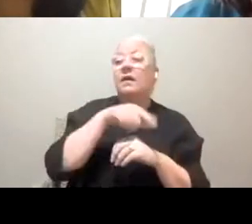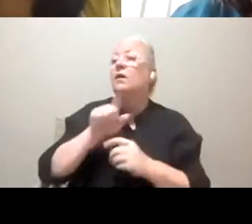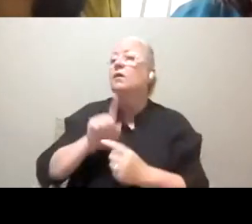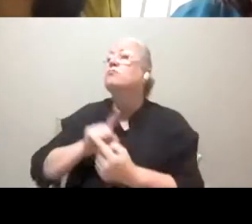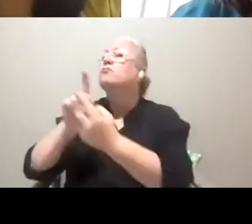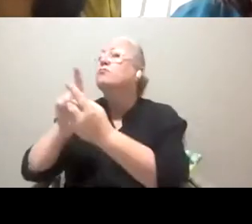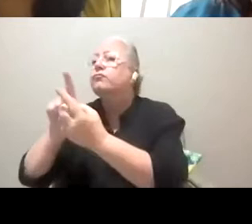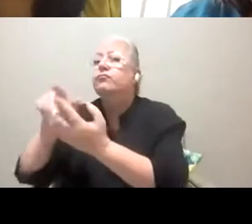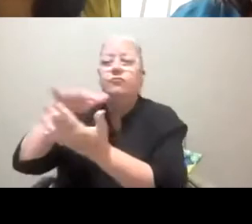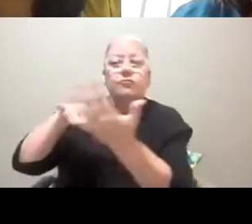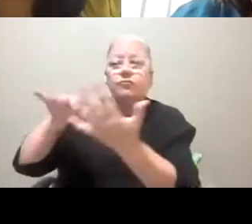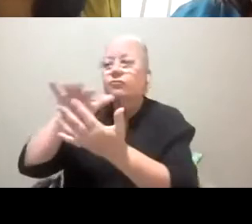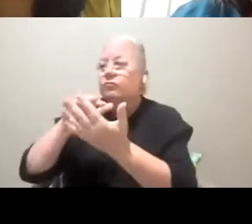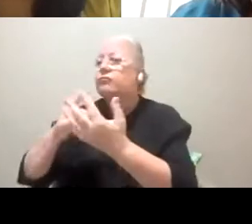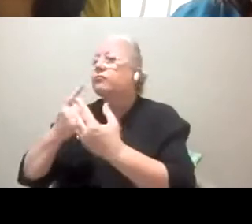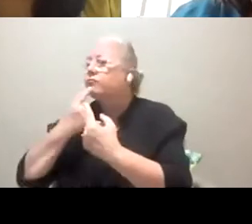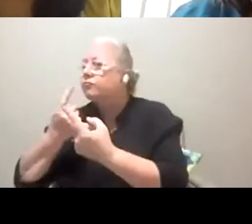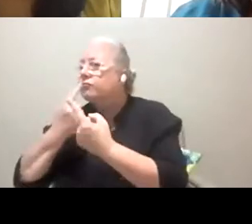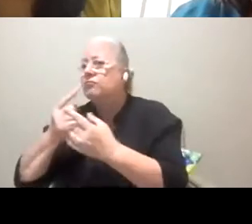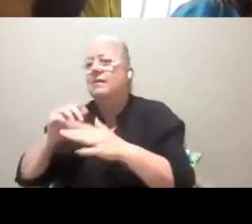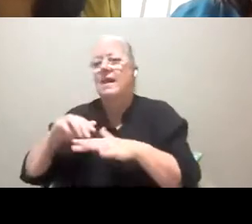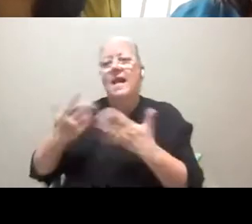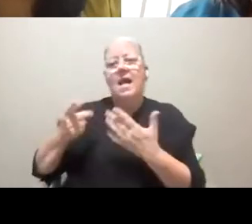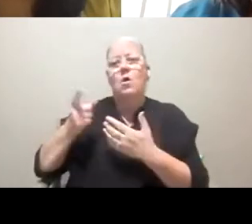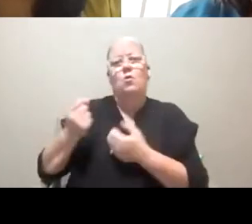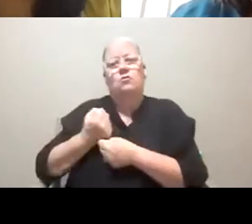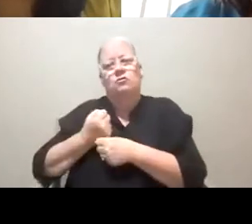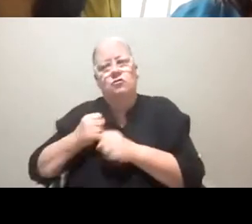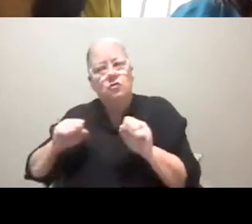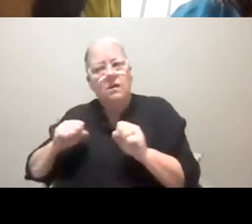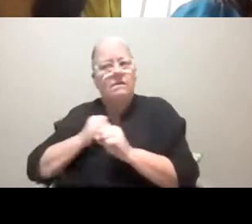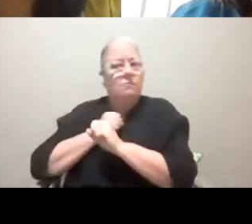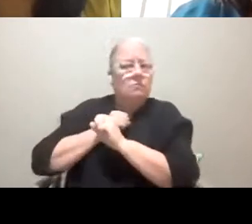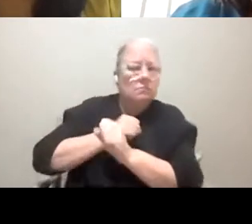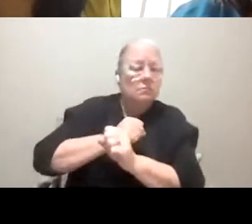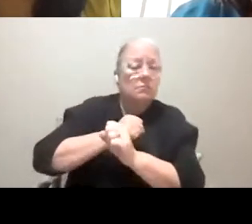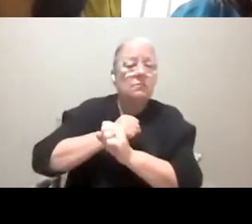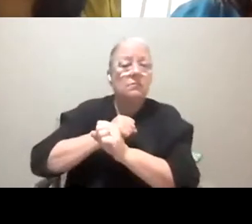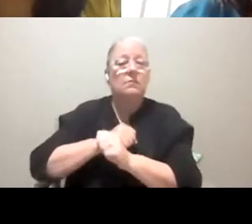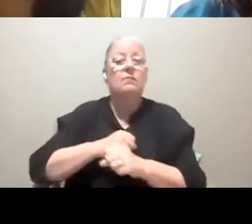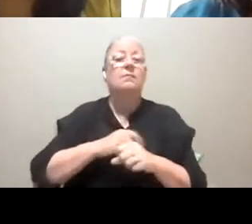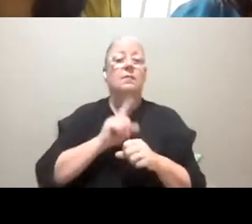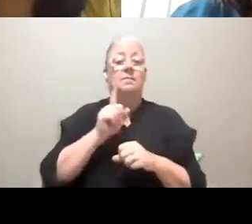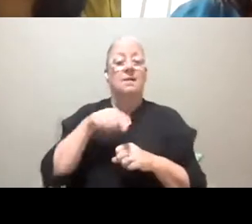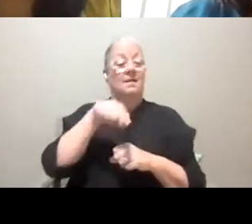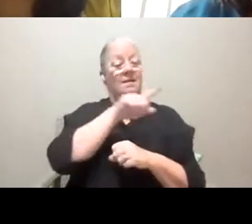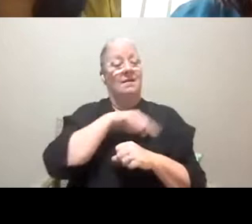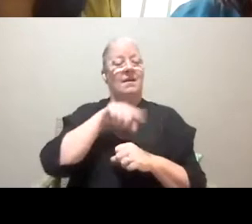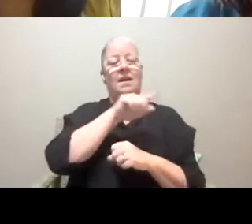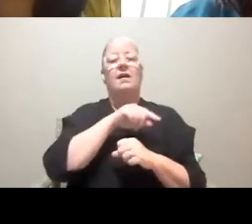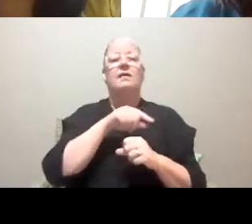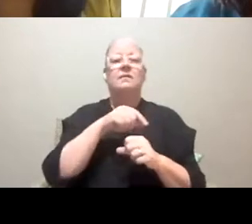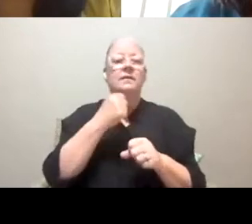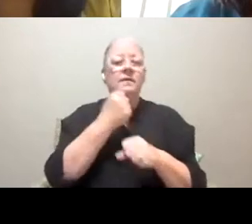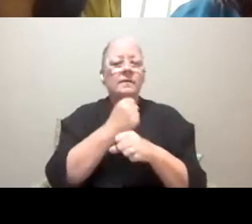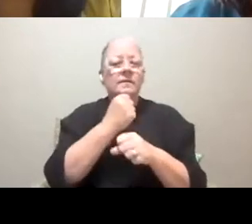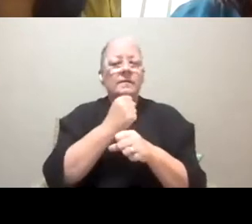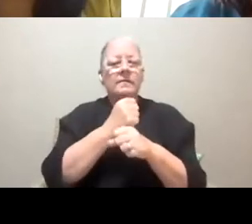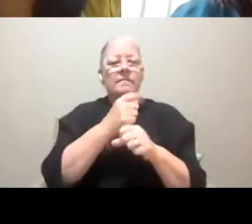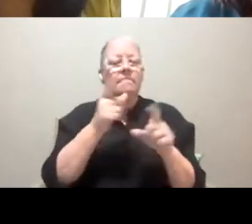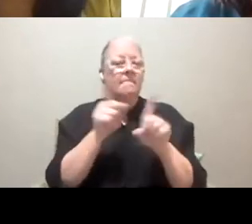how they can protect themselves. But again, these peer monitors, they also work as a reporting mechanism. When